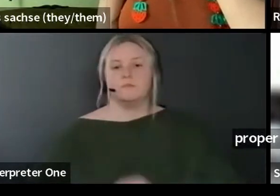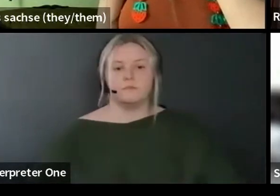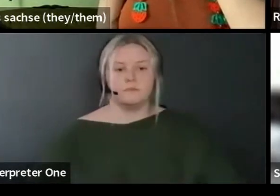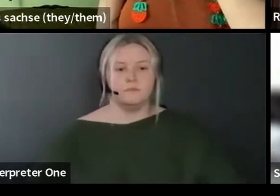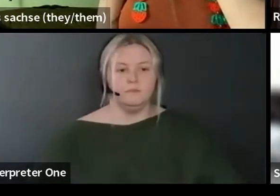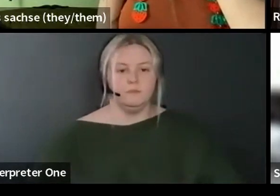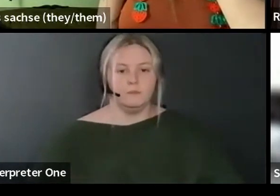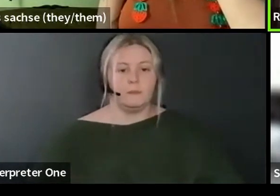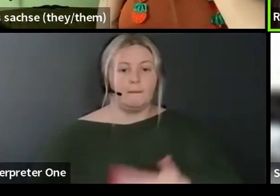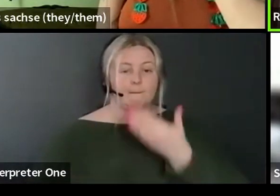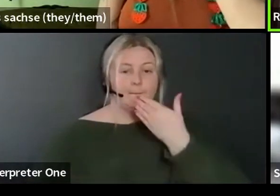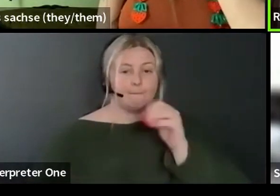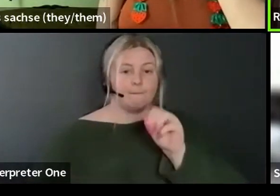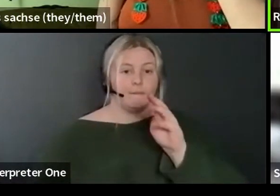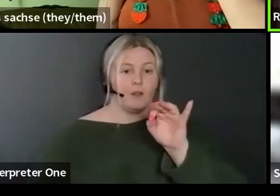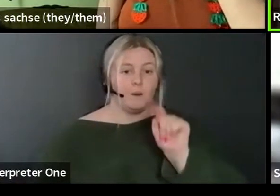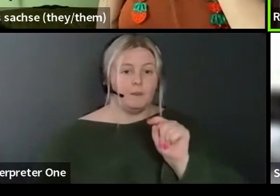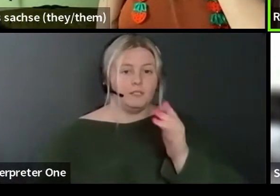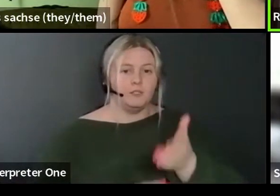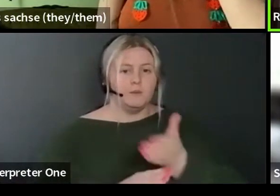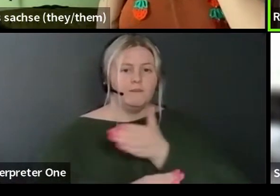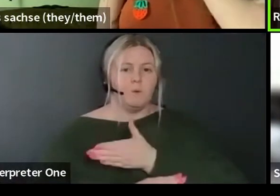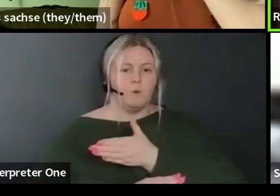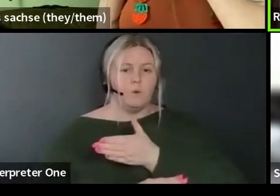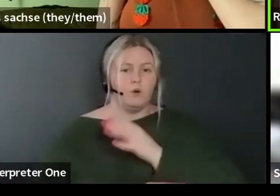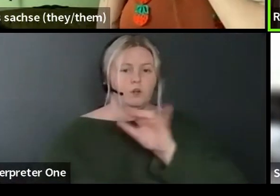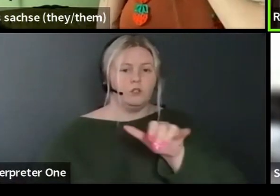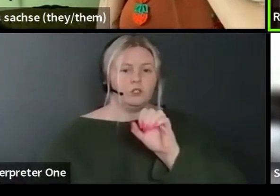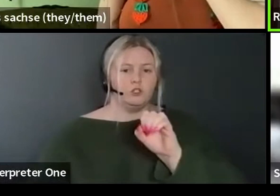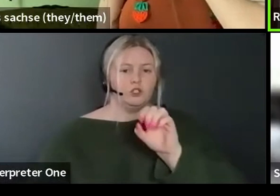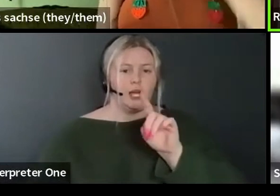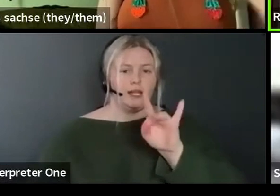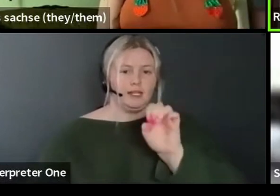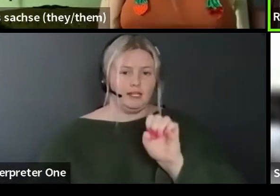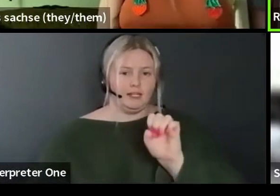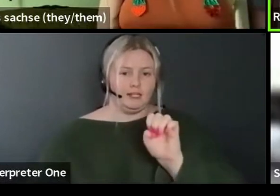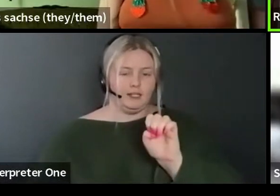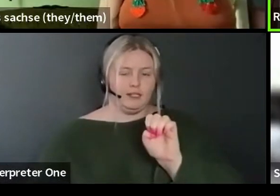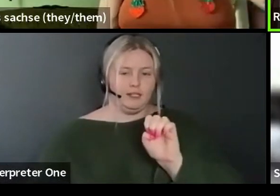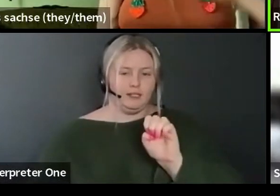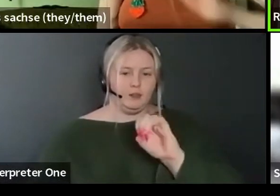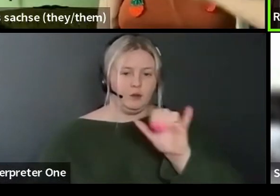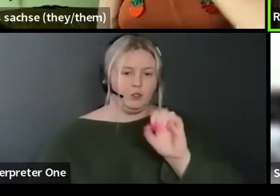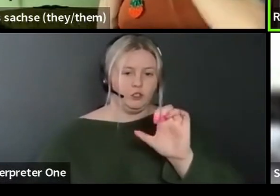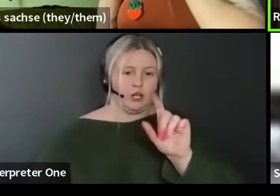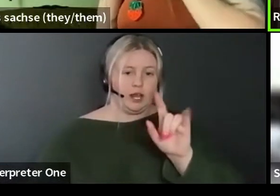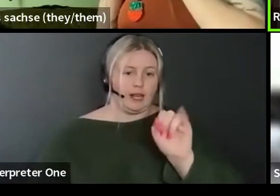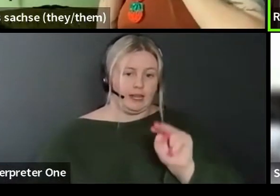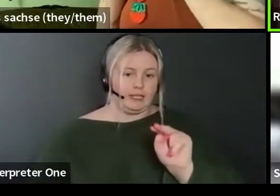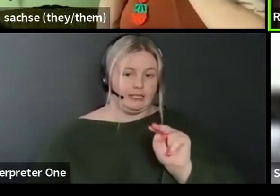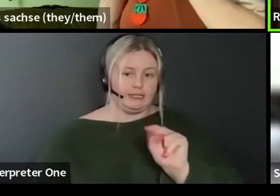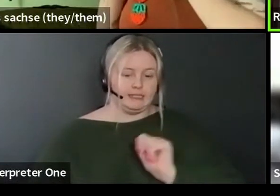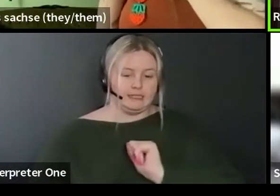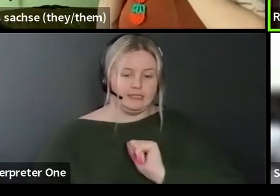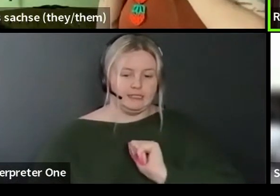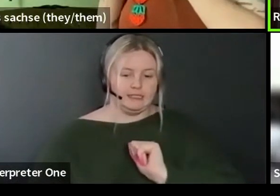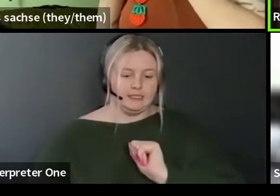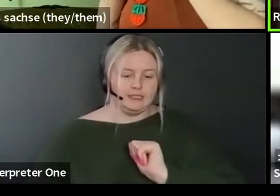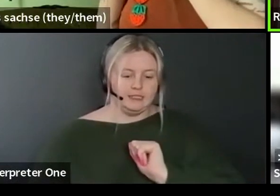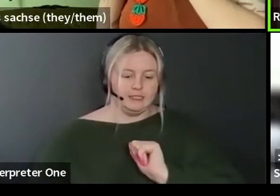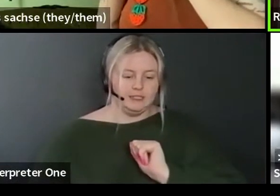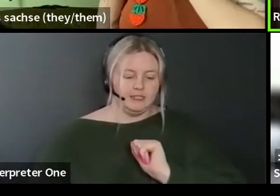Thank you for that, Amit. Just before Jaclyn will let you get to what it is that you're going to